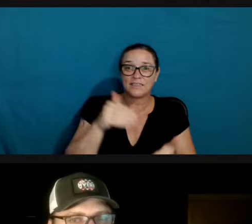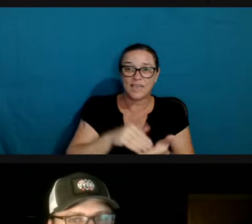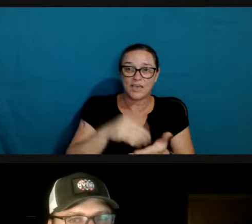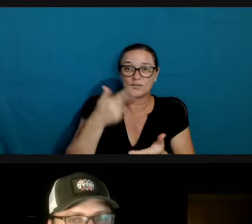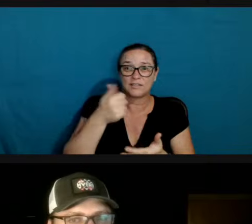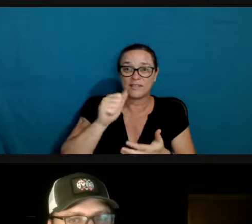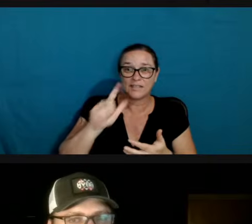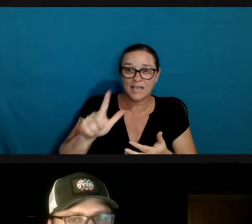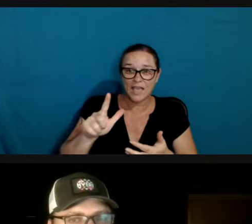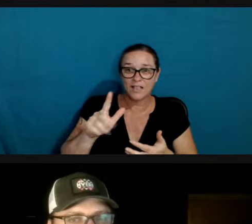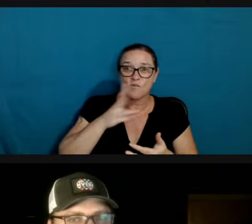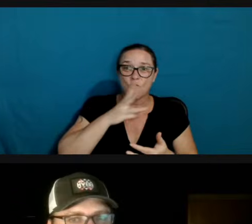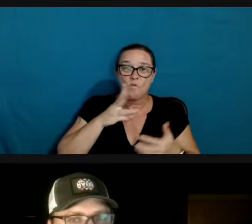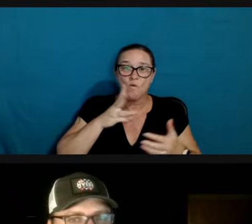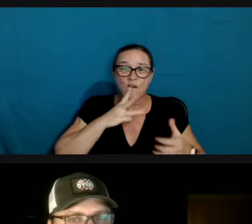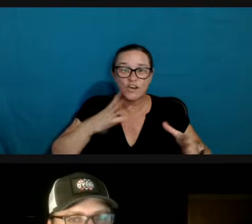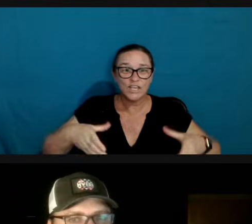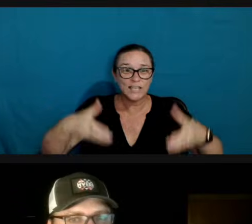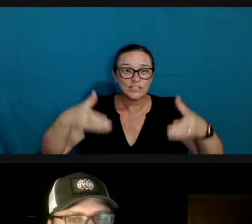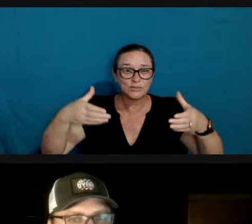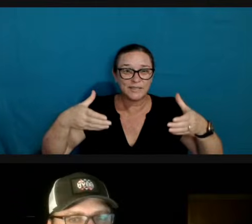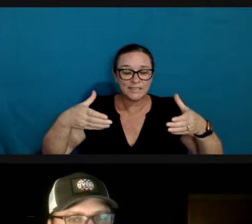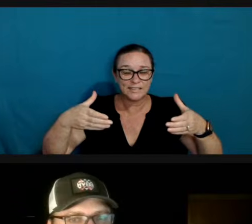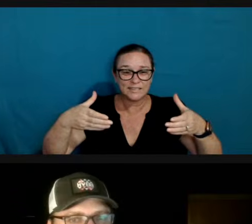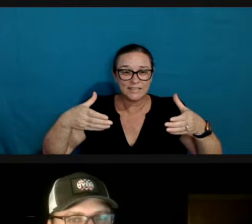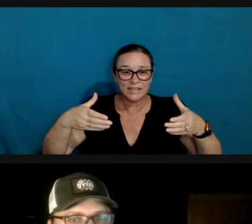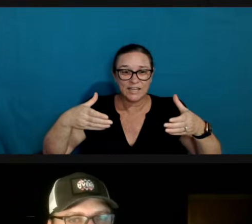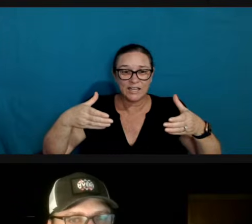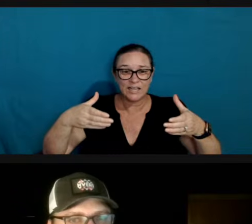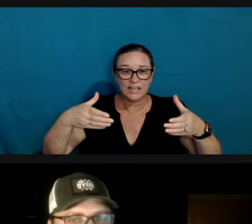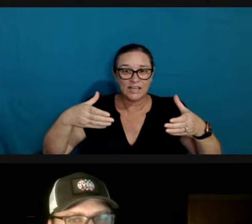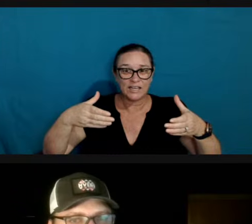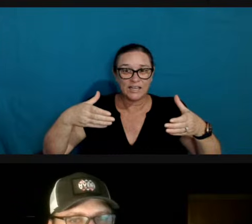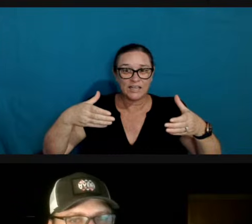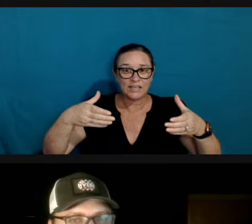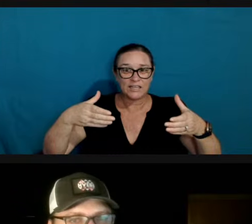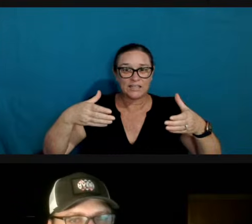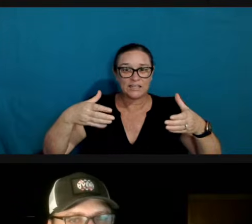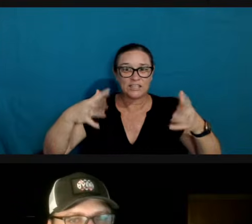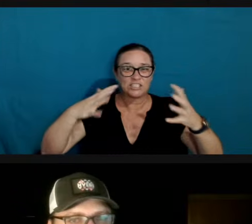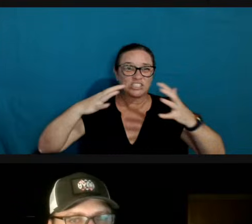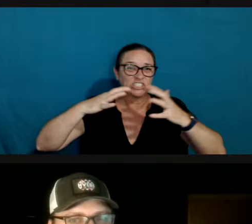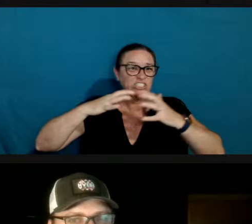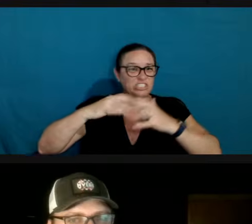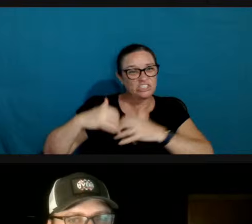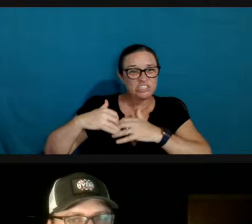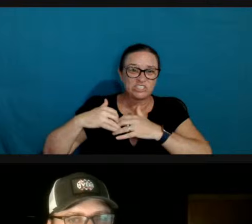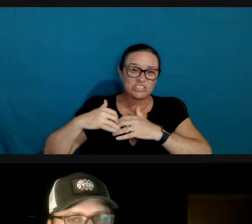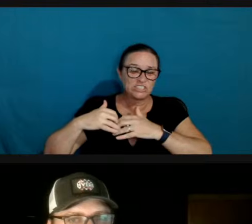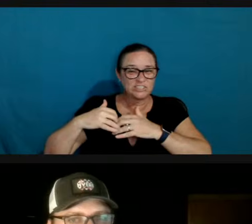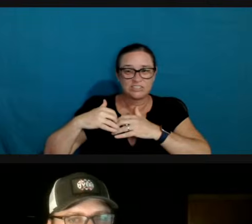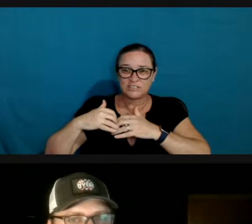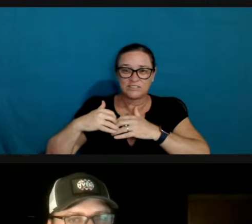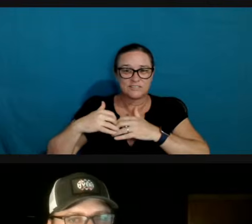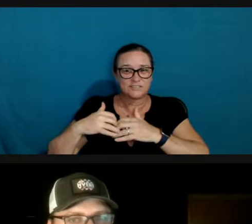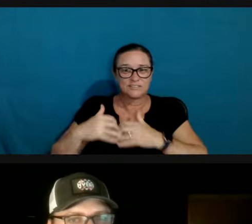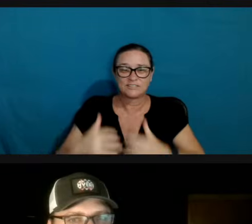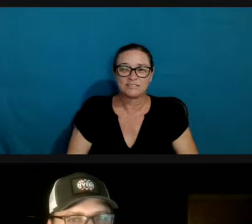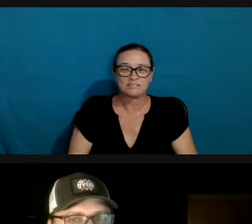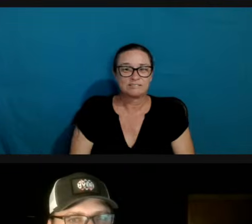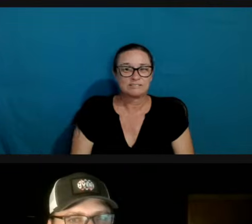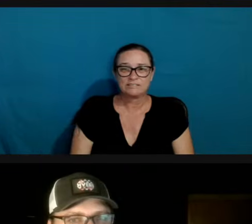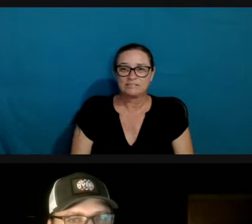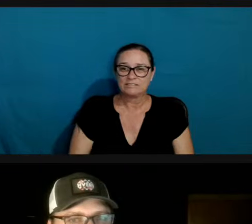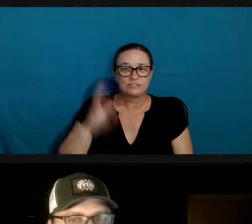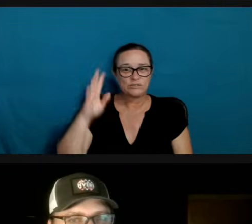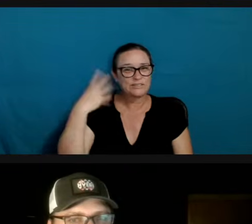water catchment tank that just fell apart in it. Man. Yeah,